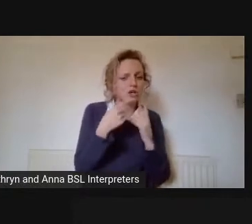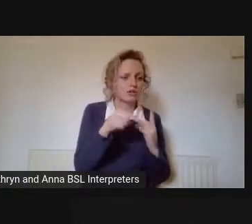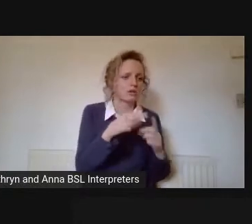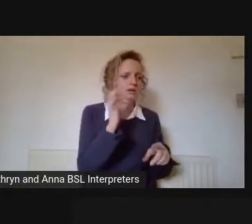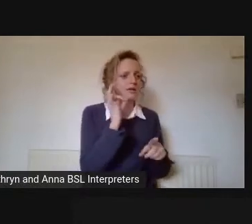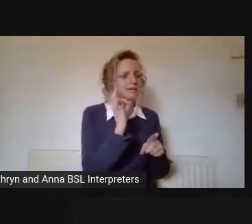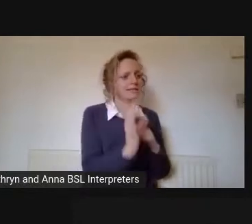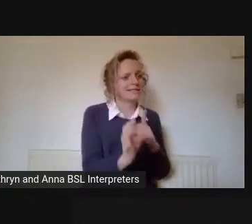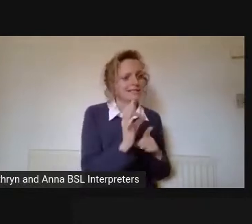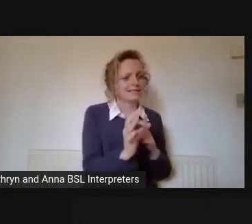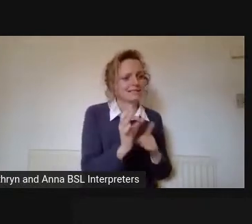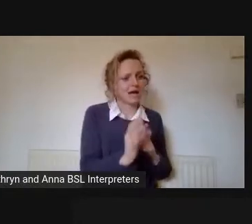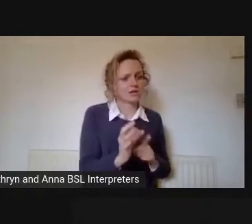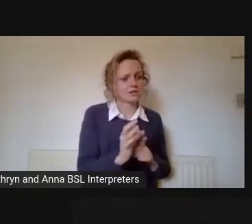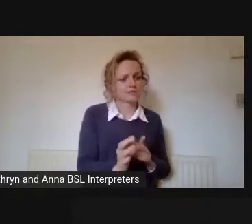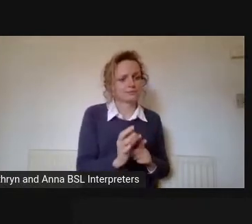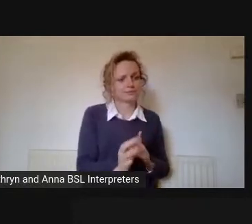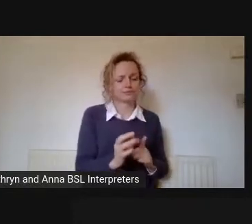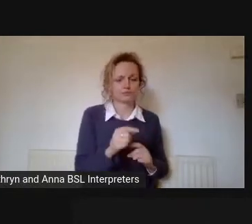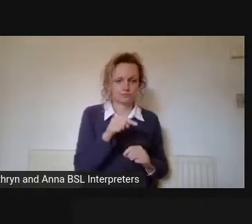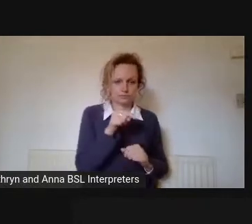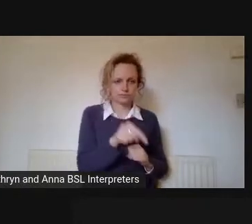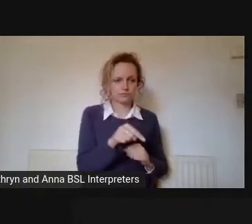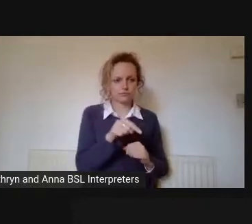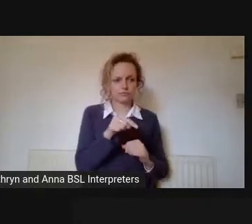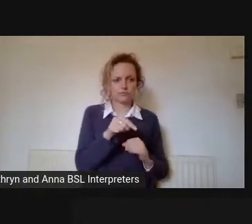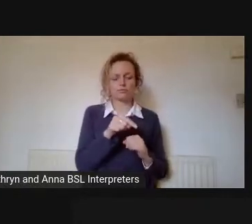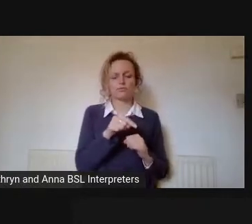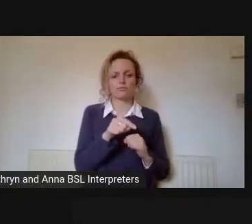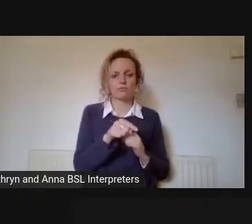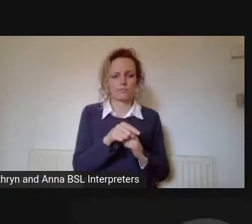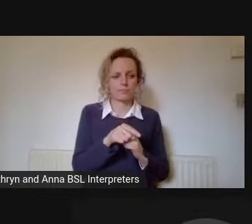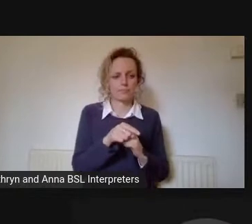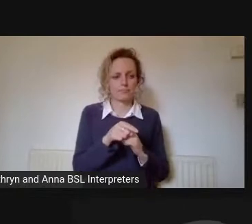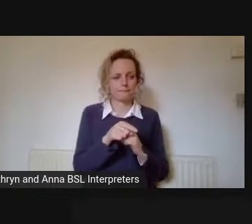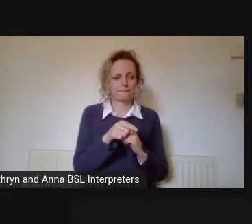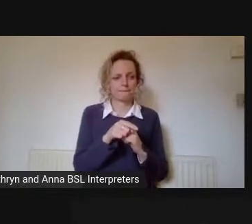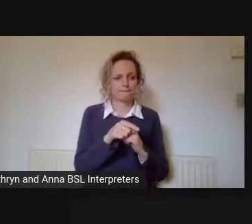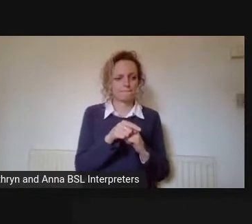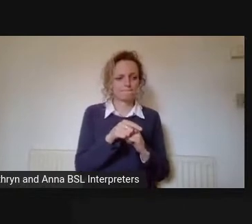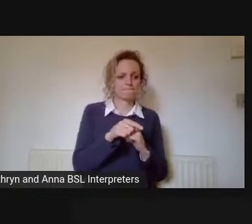where these cultivations were meant to be taking place around the country.